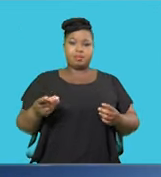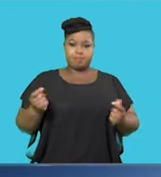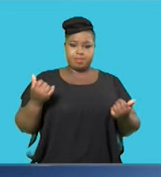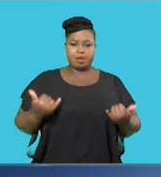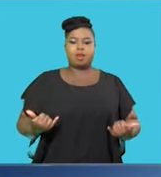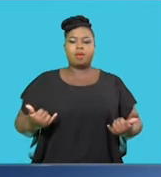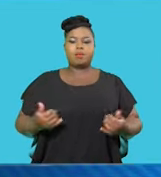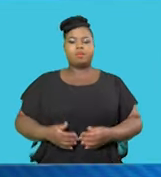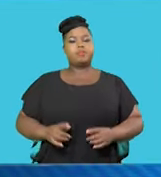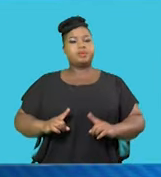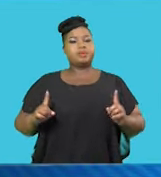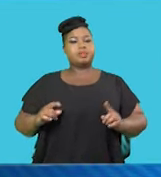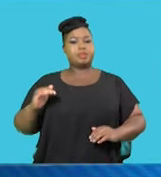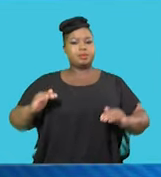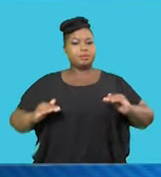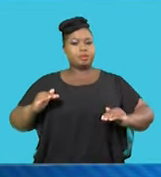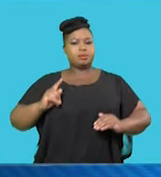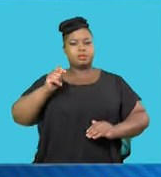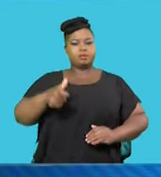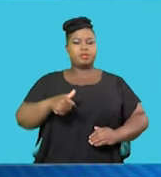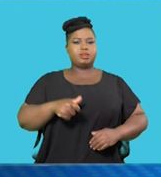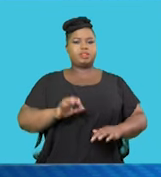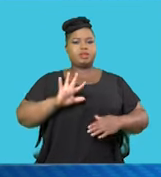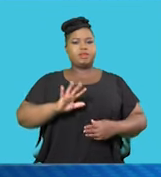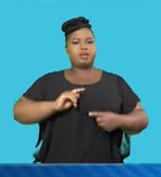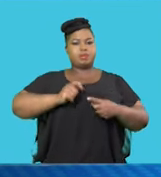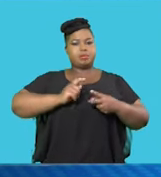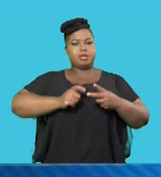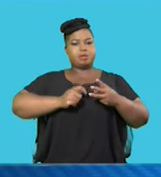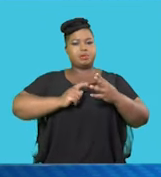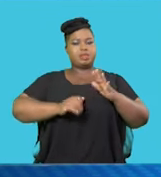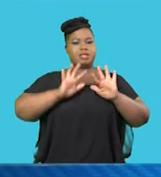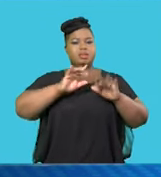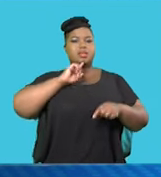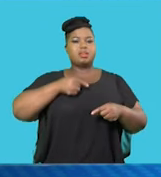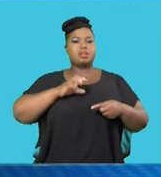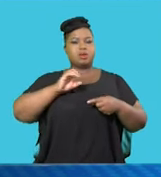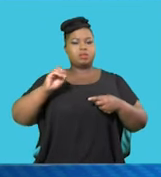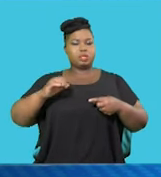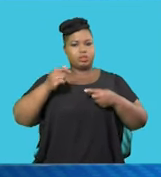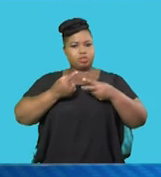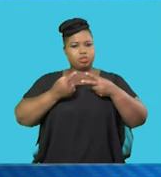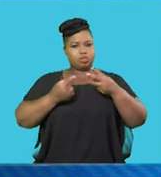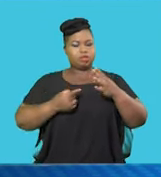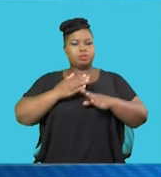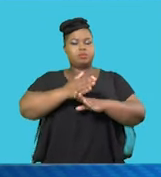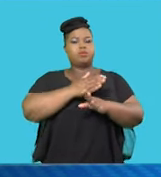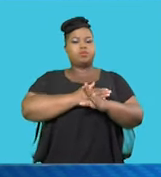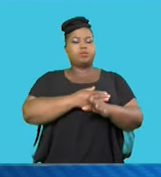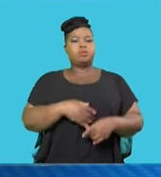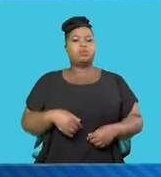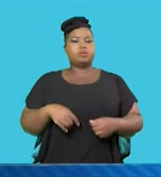immediately, whilst the balance should be paid in 5 installments of 10,000 rands on or before the first day of